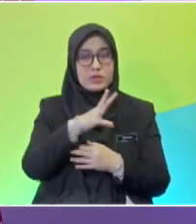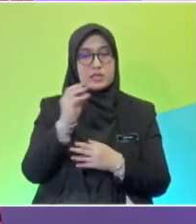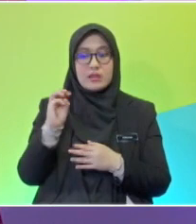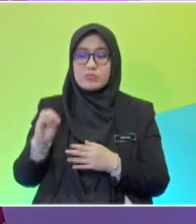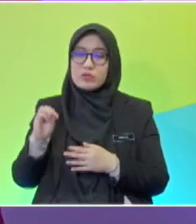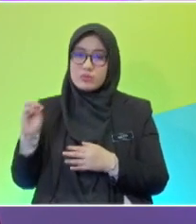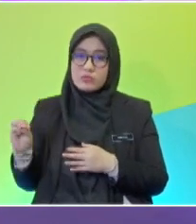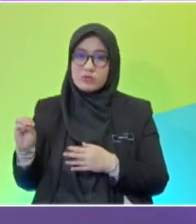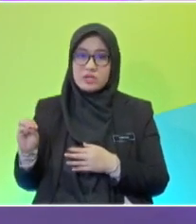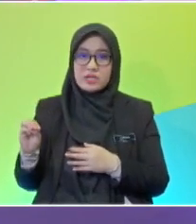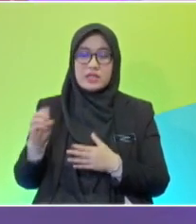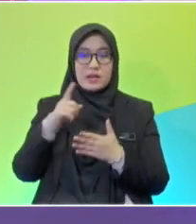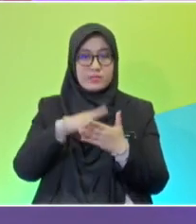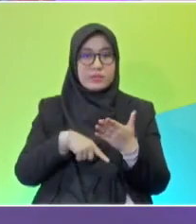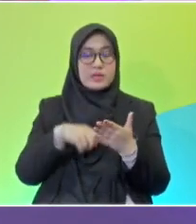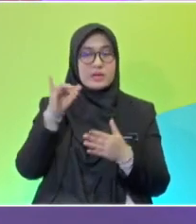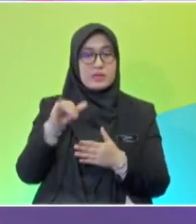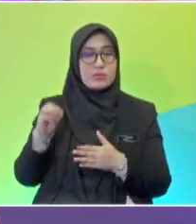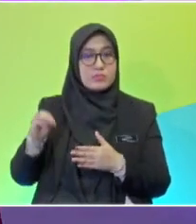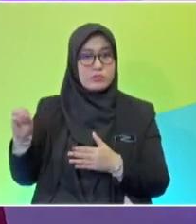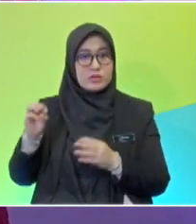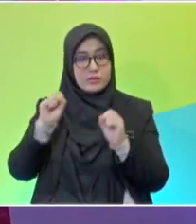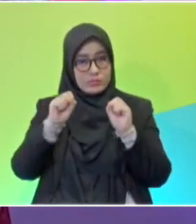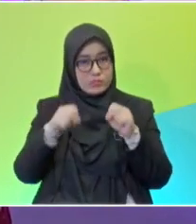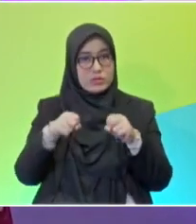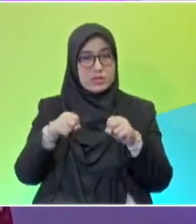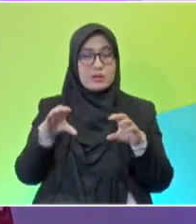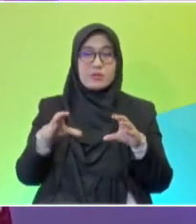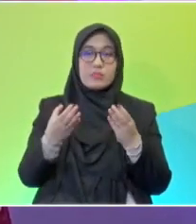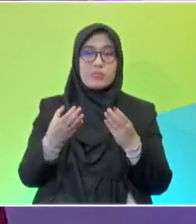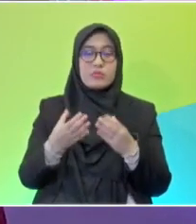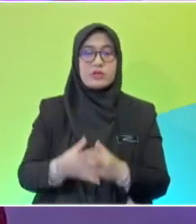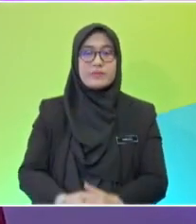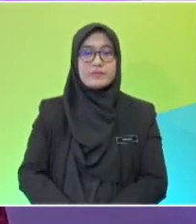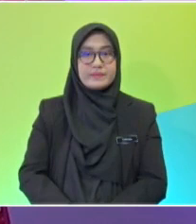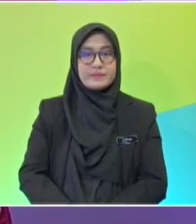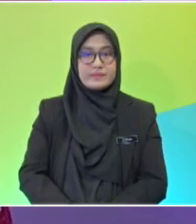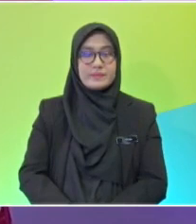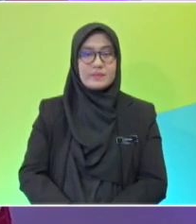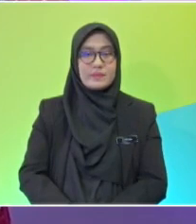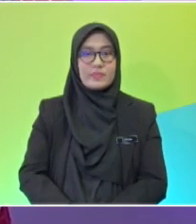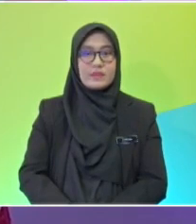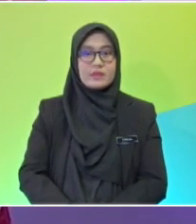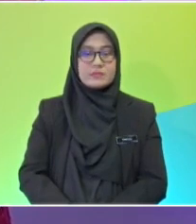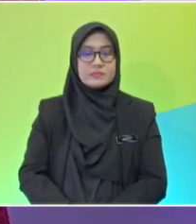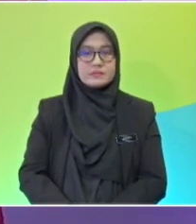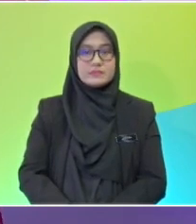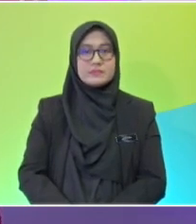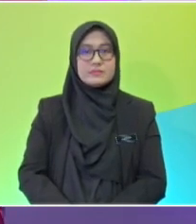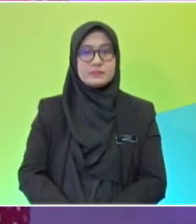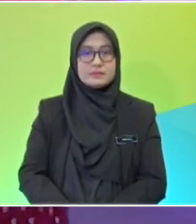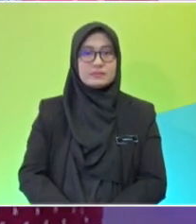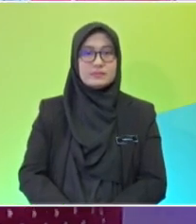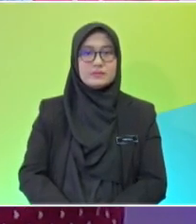able to award them a higher TP because the learning standards repeat themselves. All right,